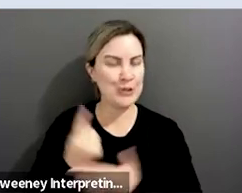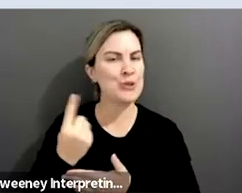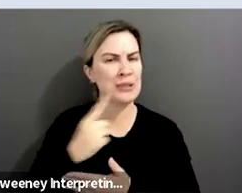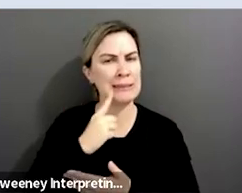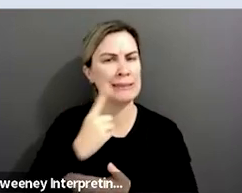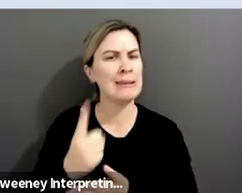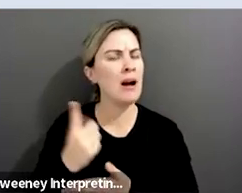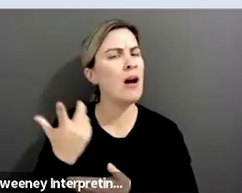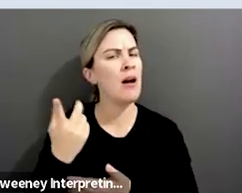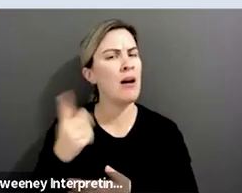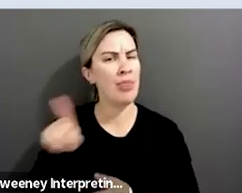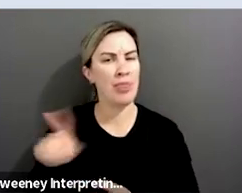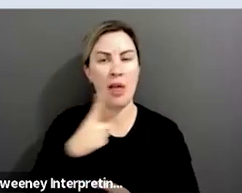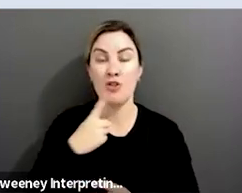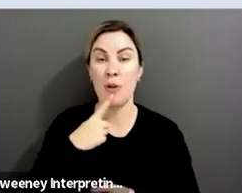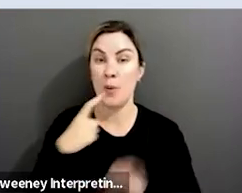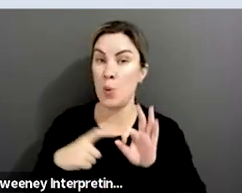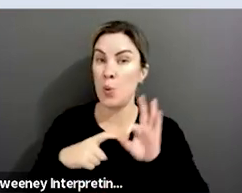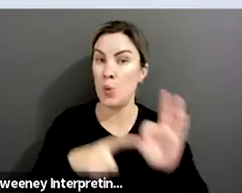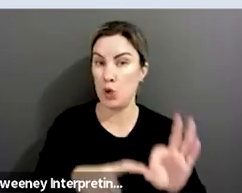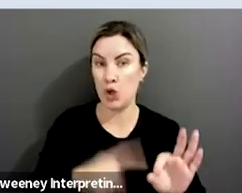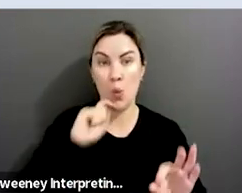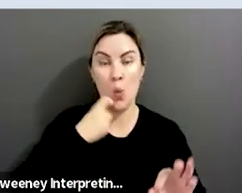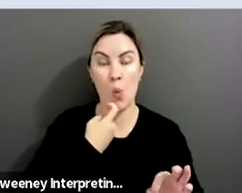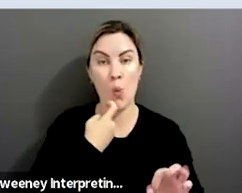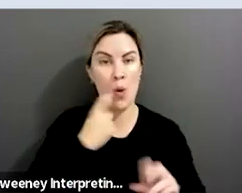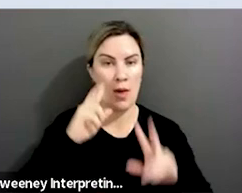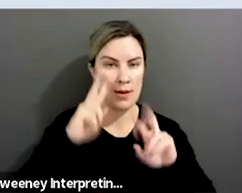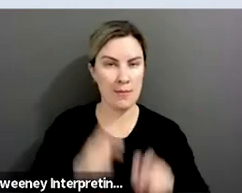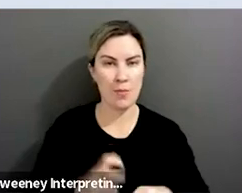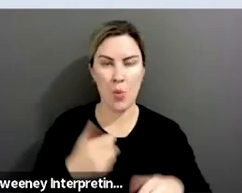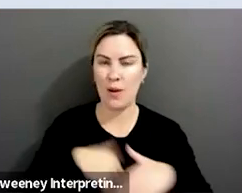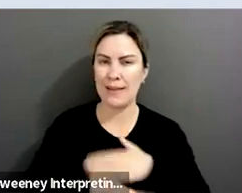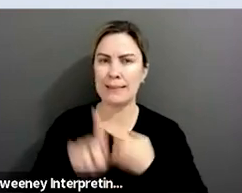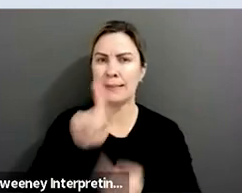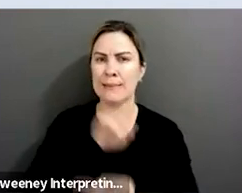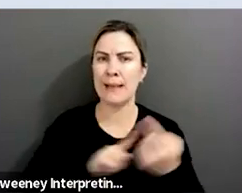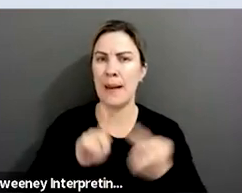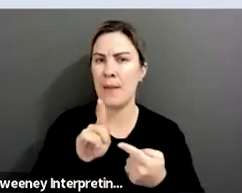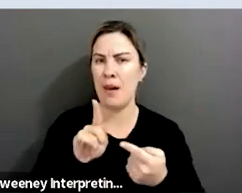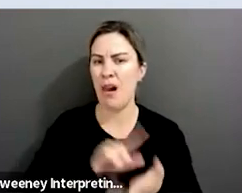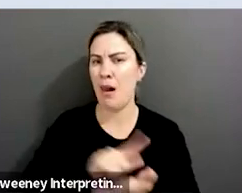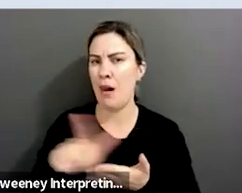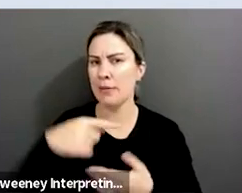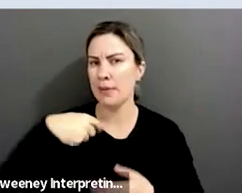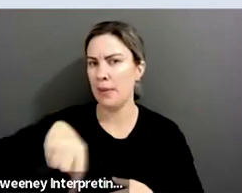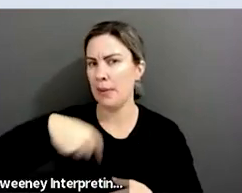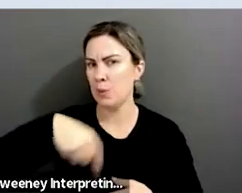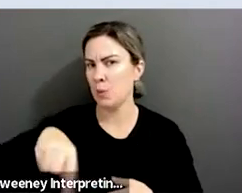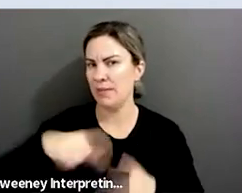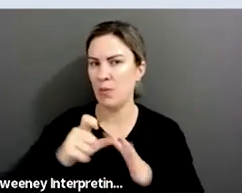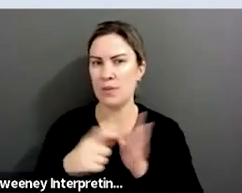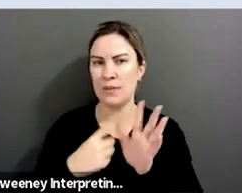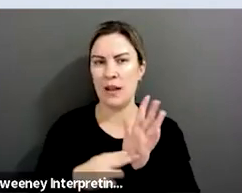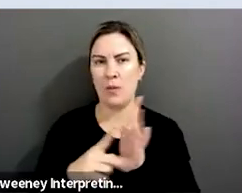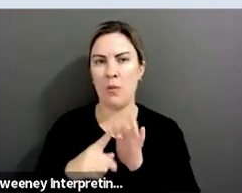question will also be explored in our seminar later this week with Daniel Aldrich, for anyone who's interested